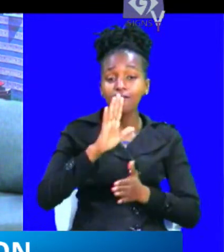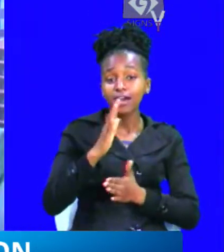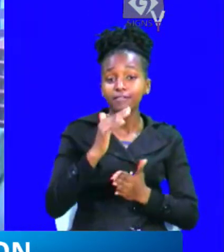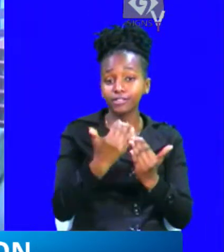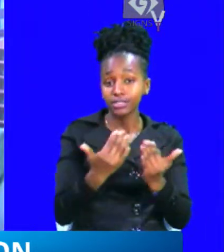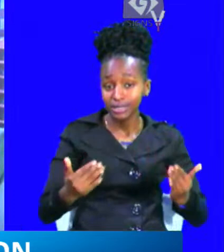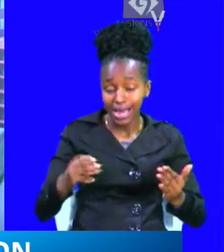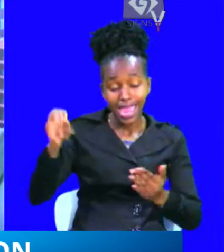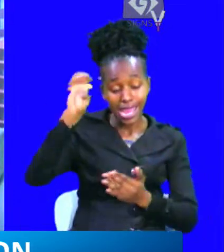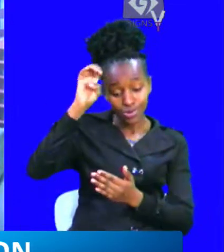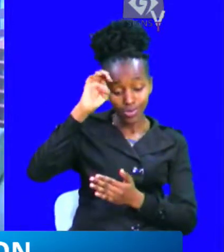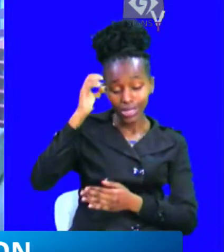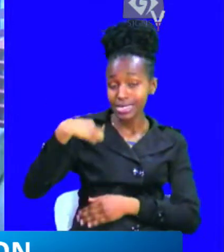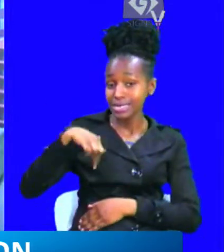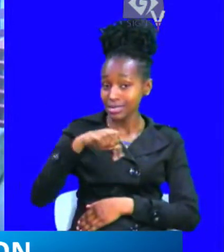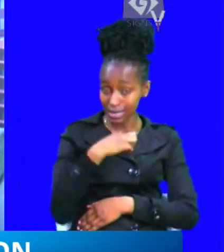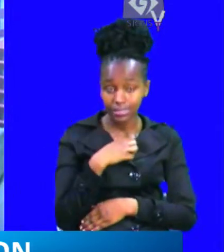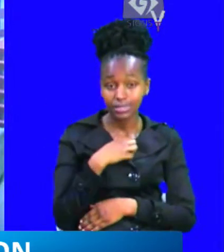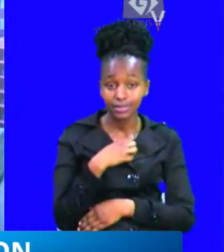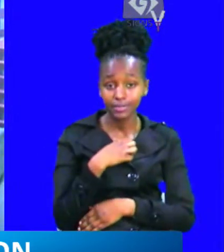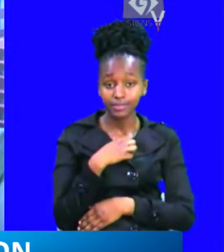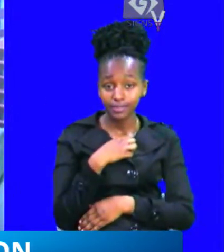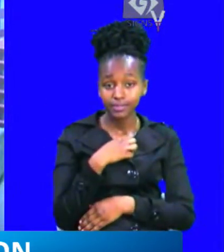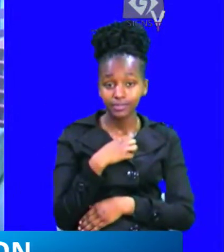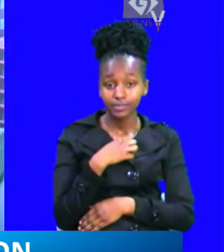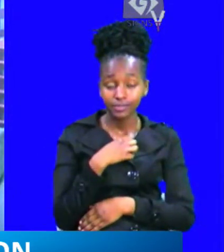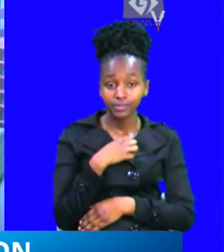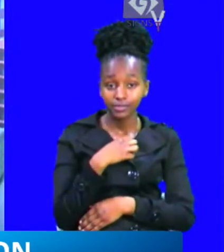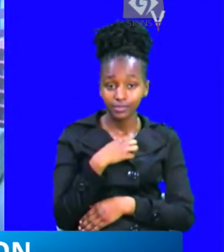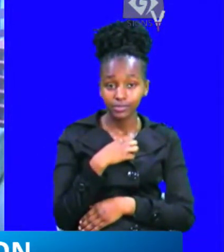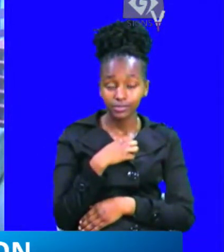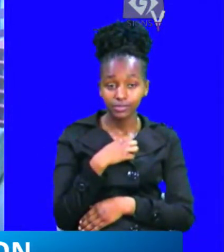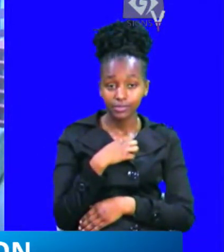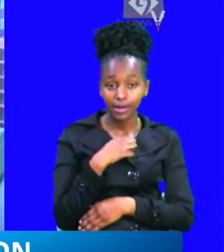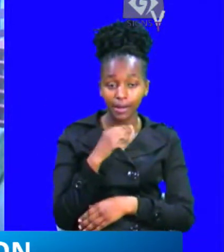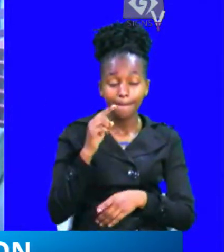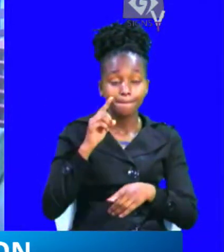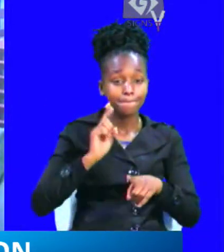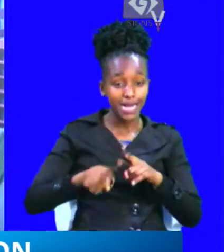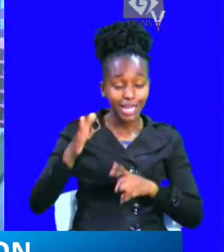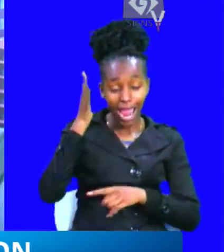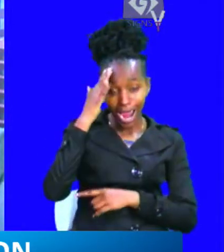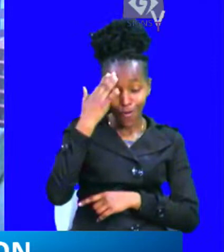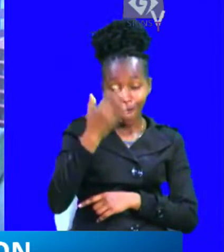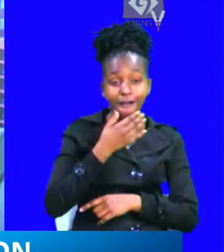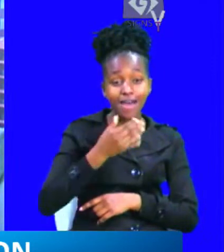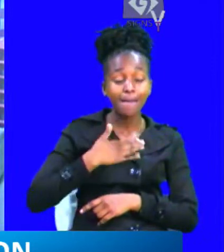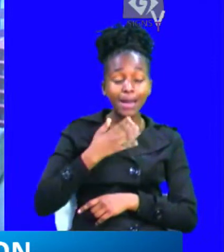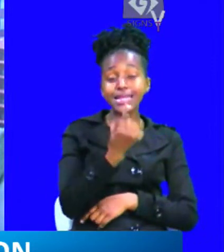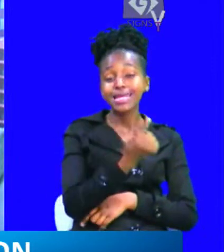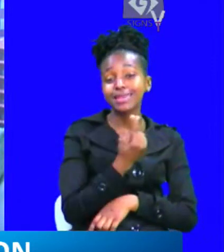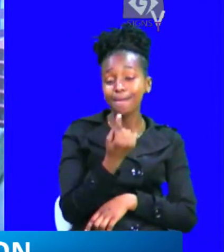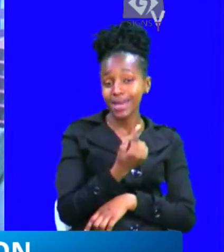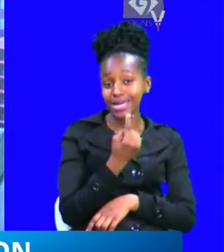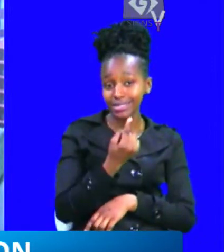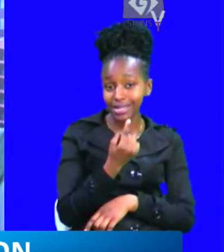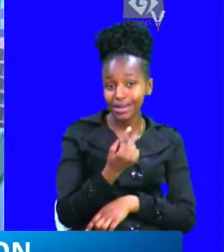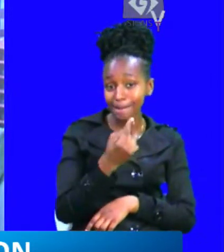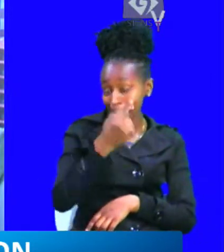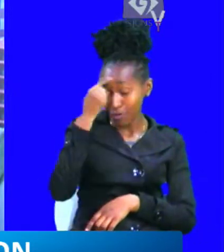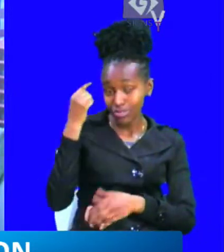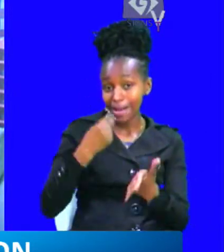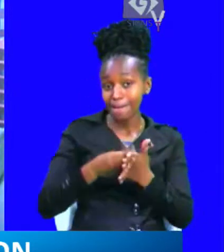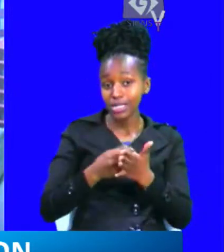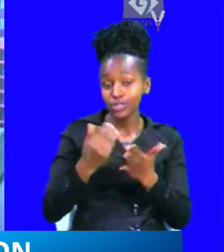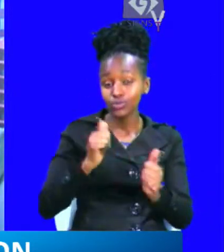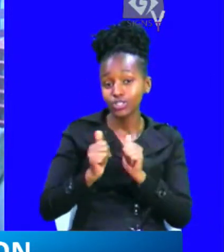educated 5 kids. Wow. Yeah, he's very, like, let me tell you how this man is so independent. Like, you know, this money they give to